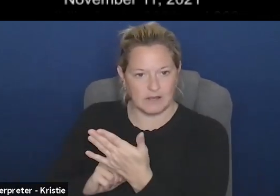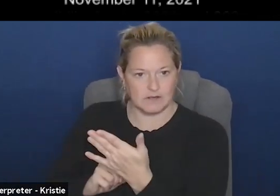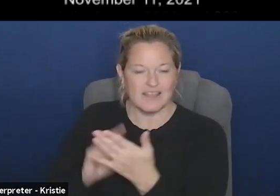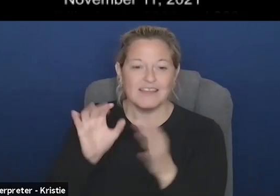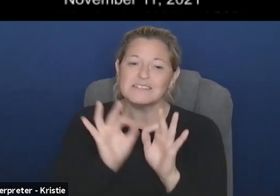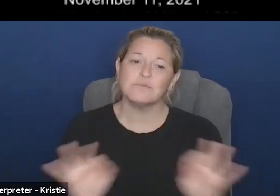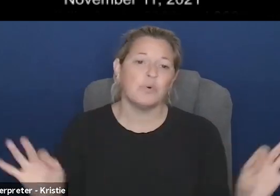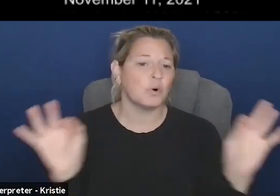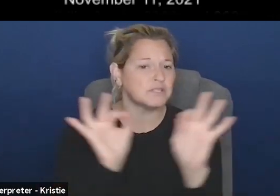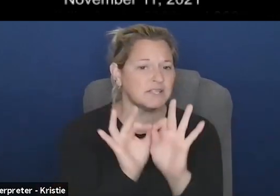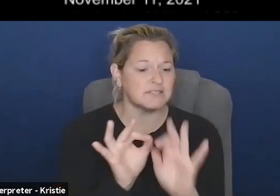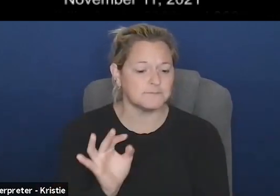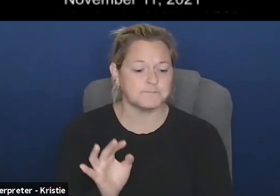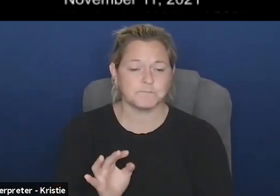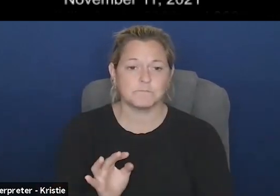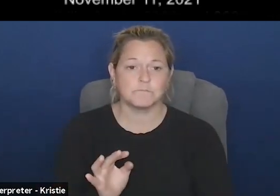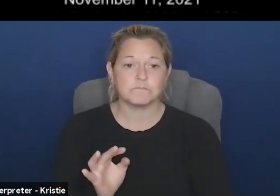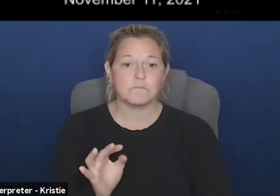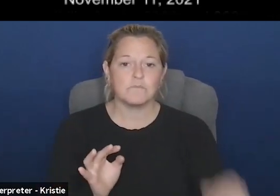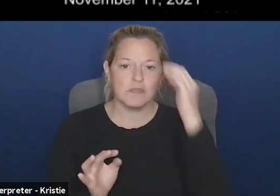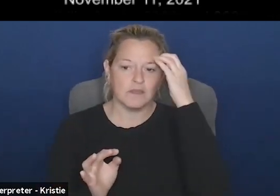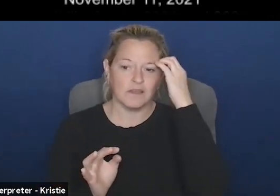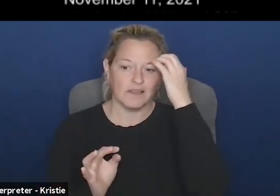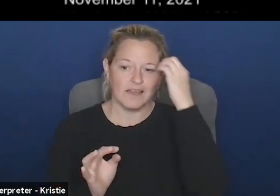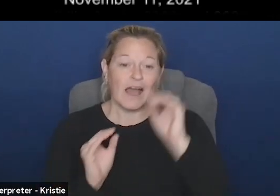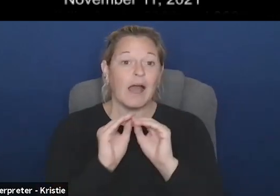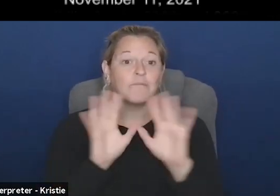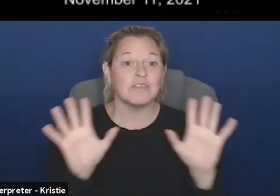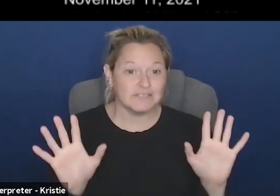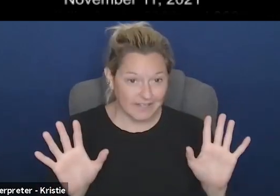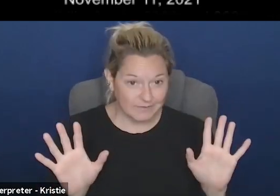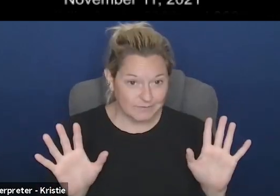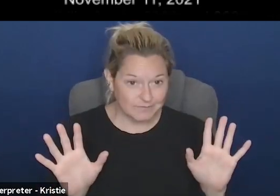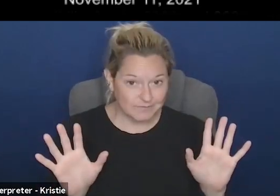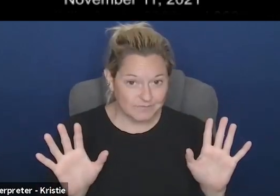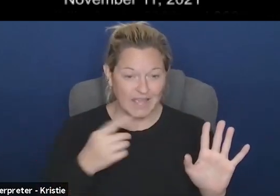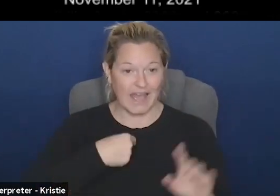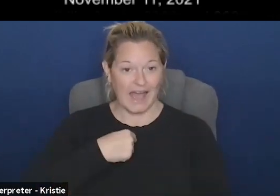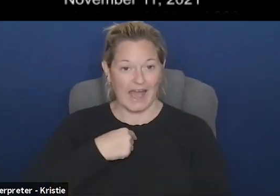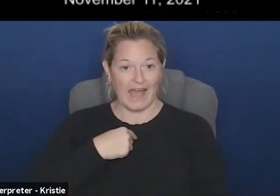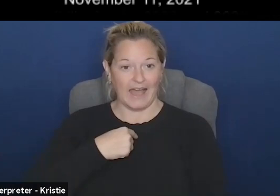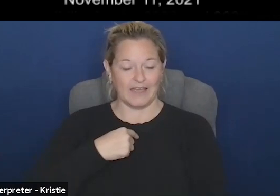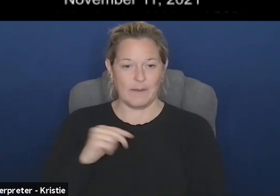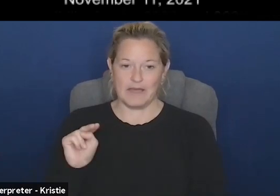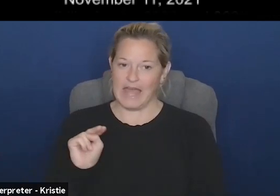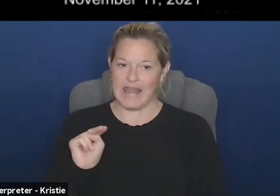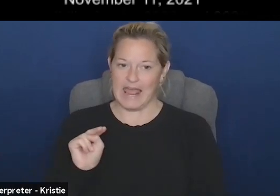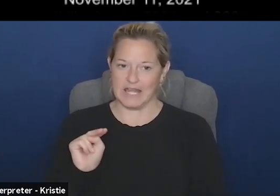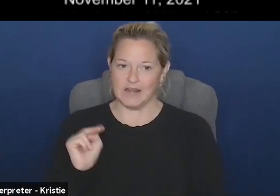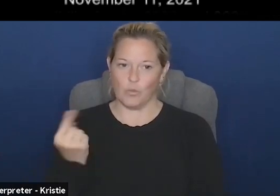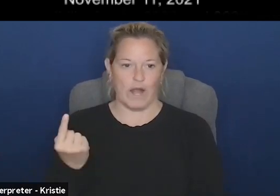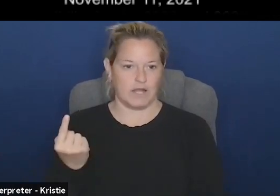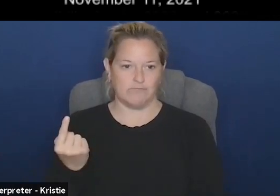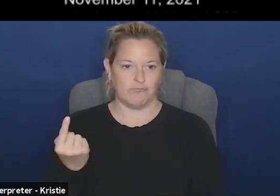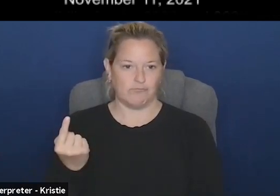because obviously, I am an N of one, as they say. You don't want to design